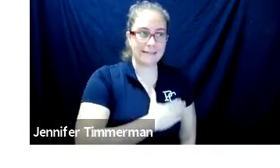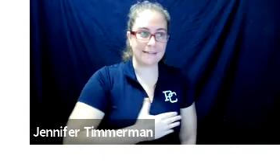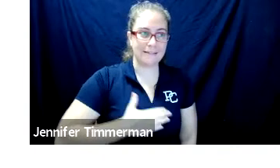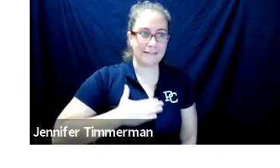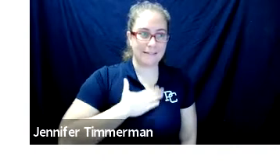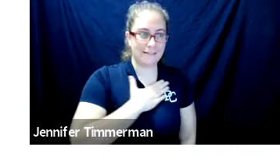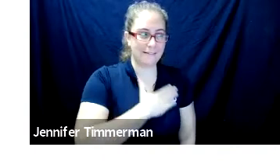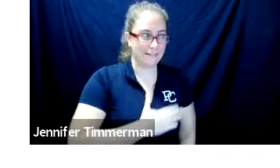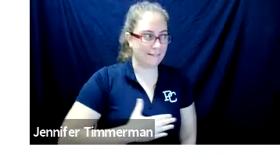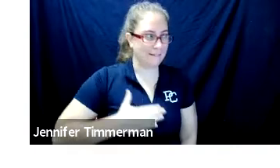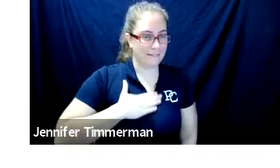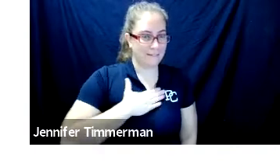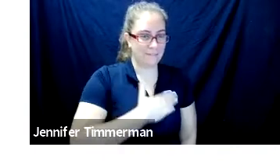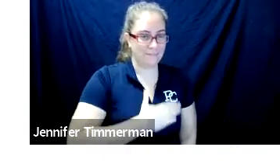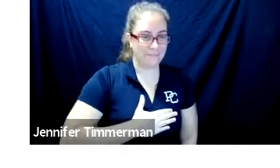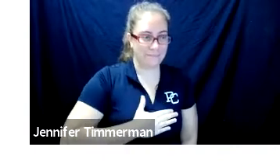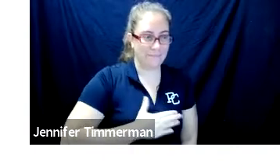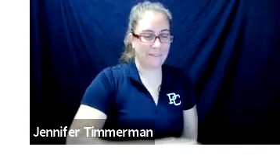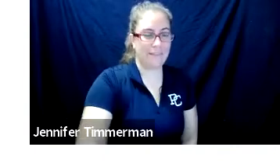Please.